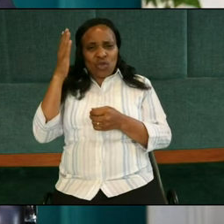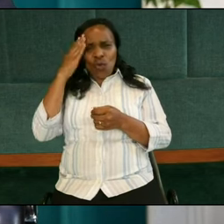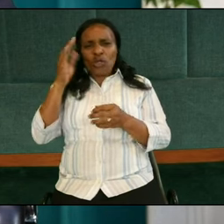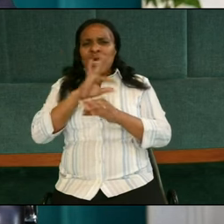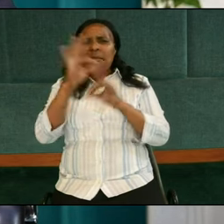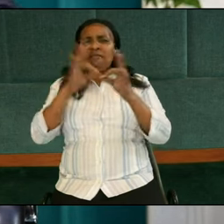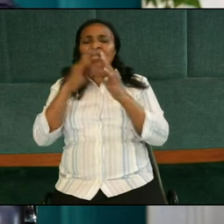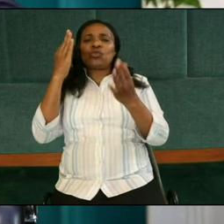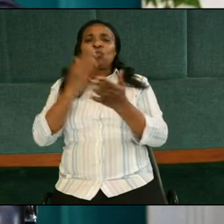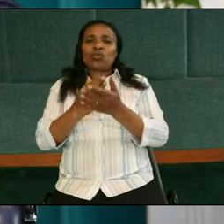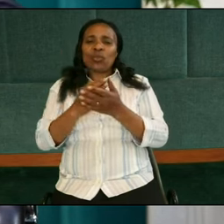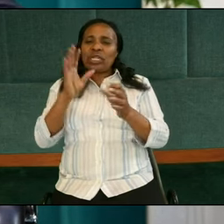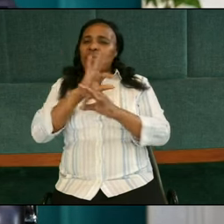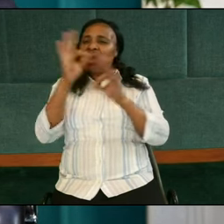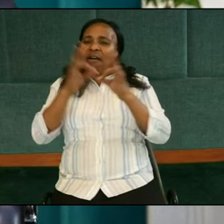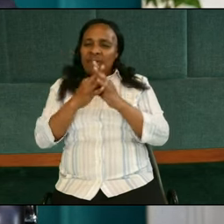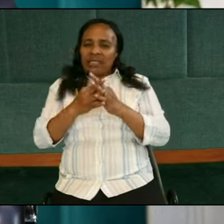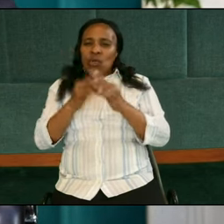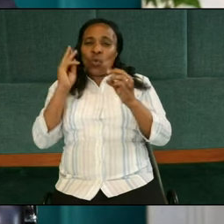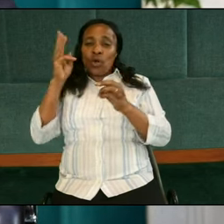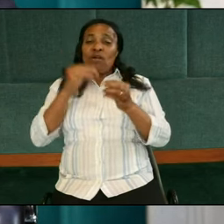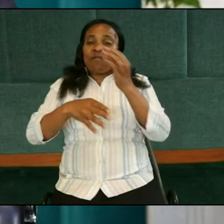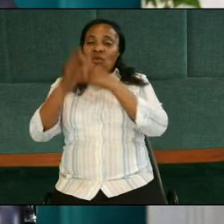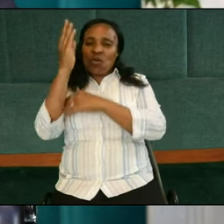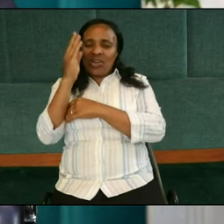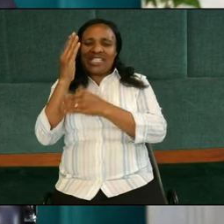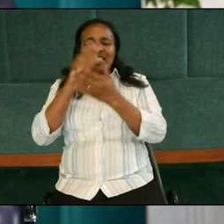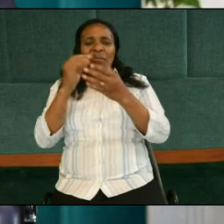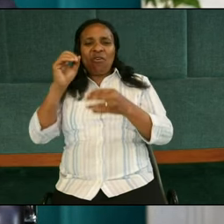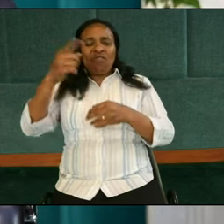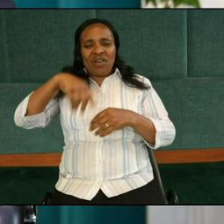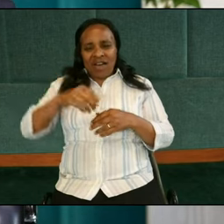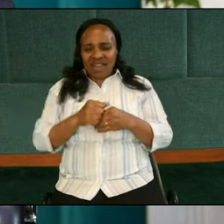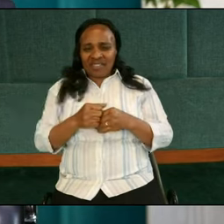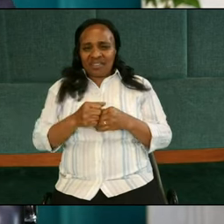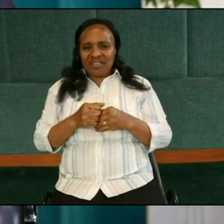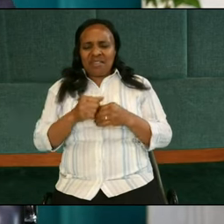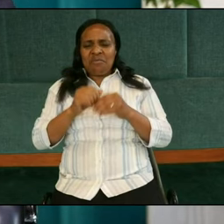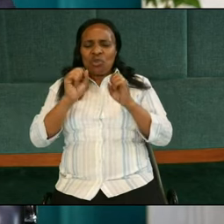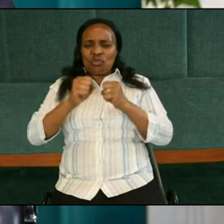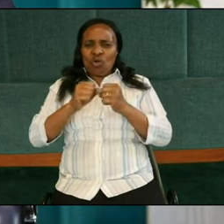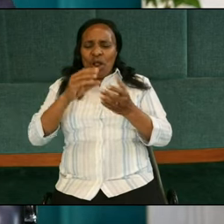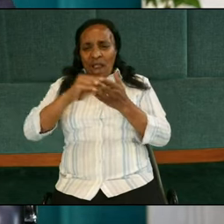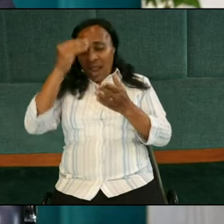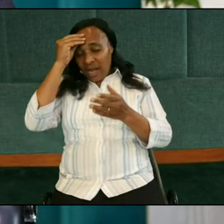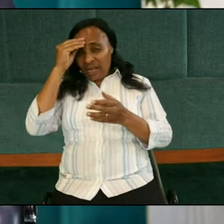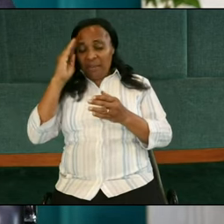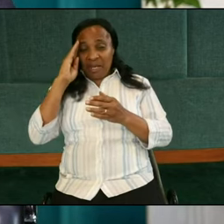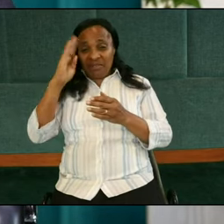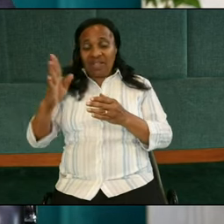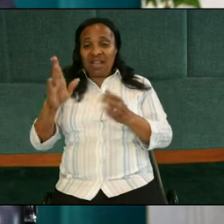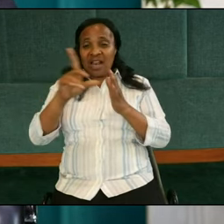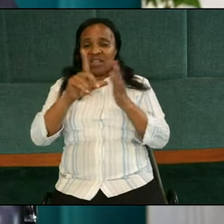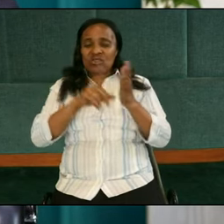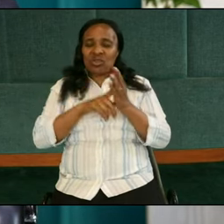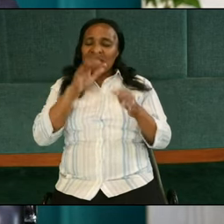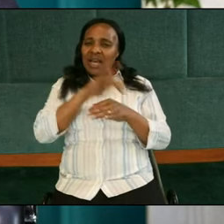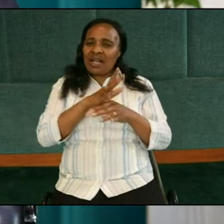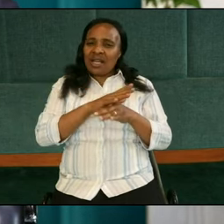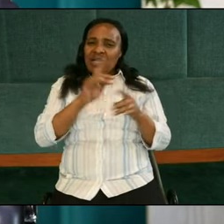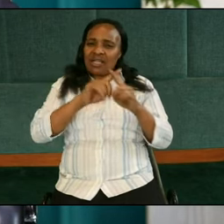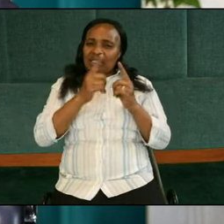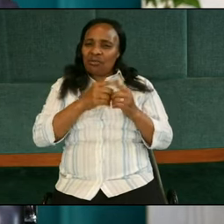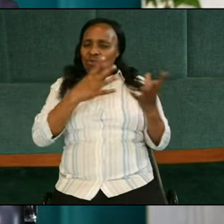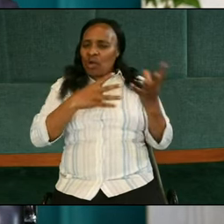true, acceptable will of God. Mm-hmm. So you find it's a verse that some of us learned in our Pathfinder lessons or earlier on, but as you come by, you're